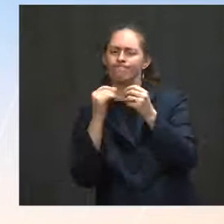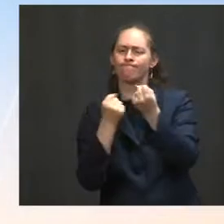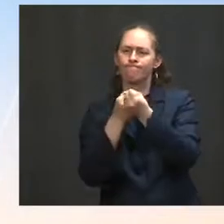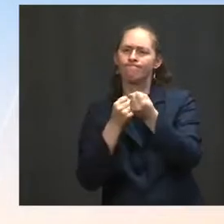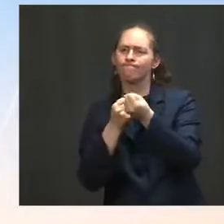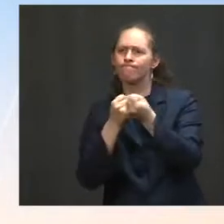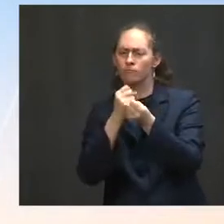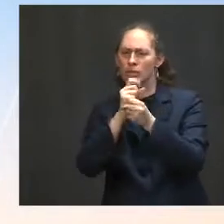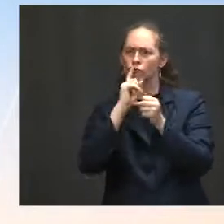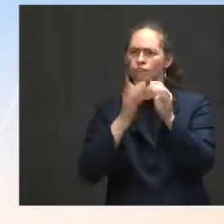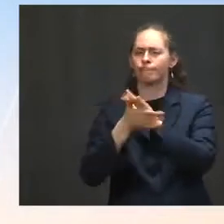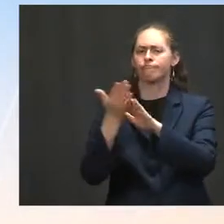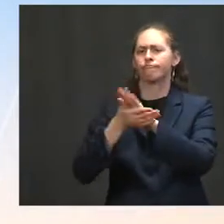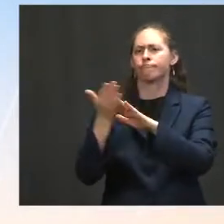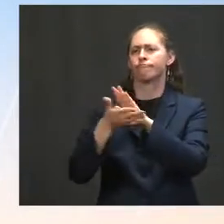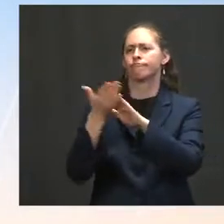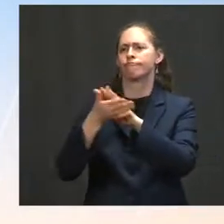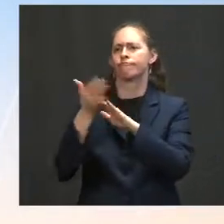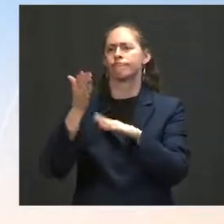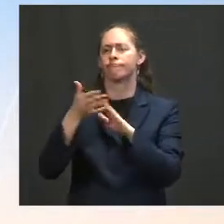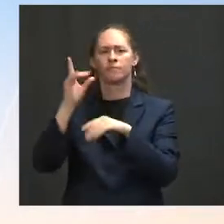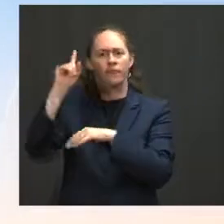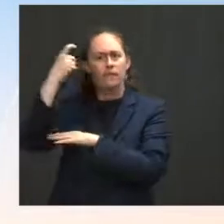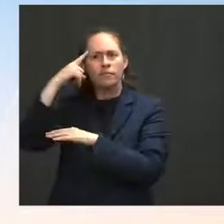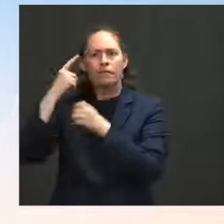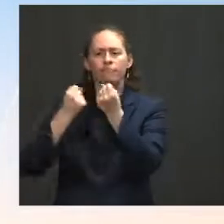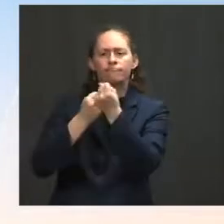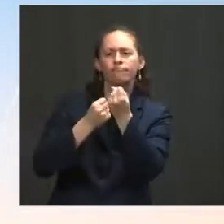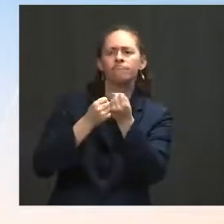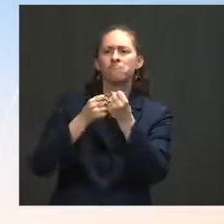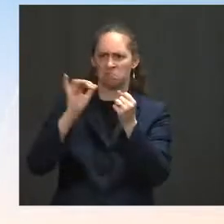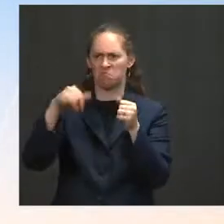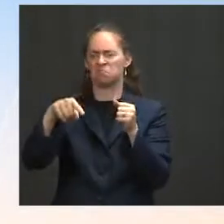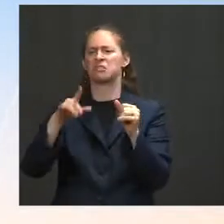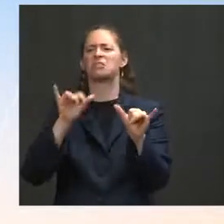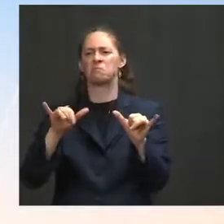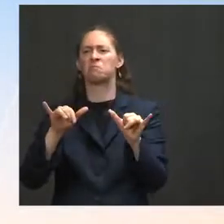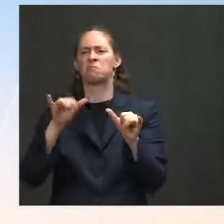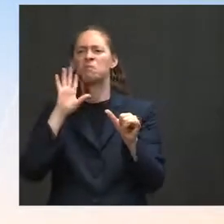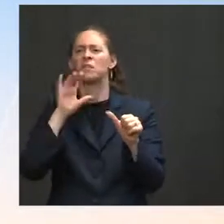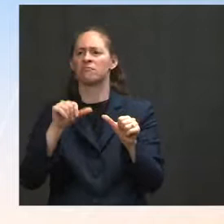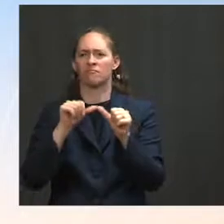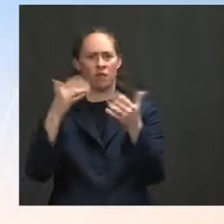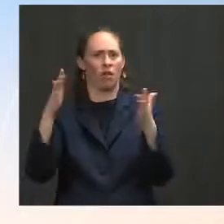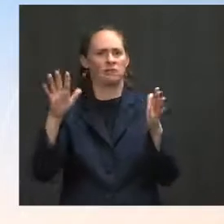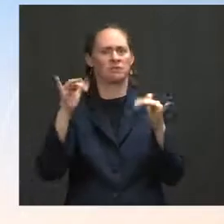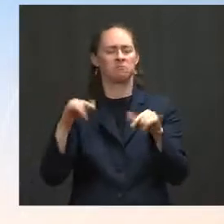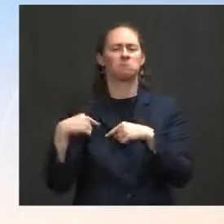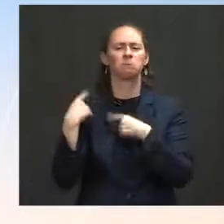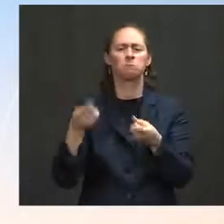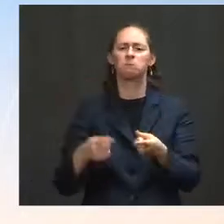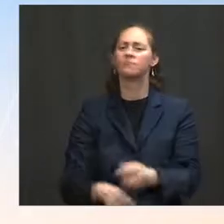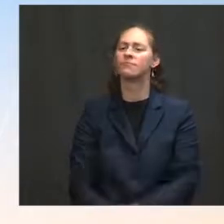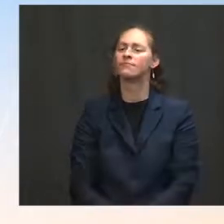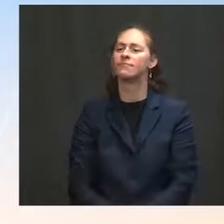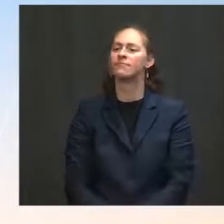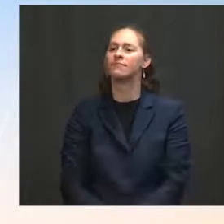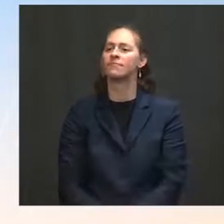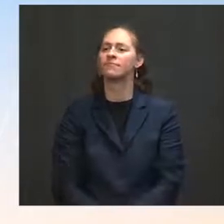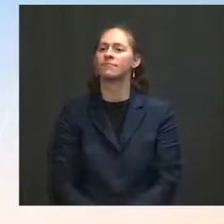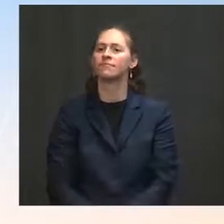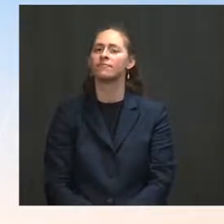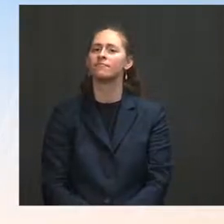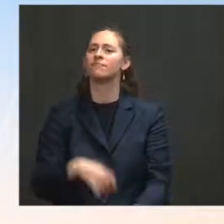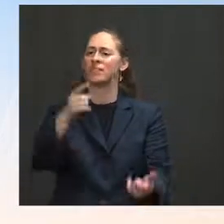and implement government actions, and that continues to be the case in this regard. As you noted, the order